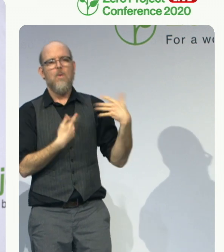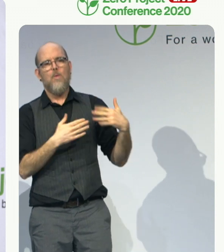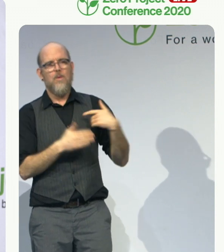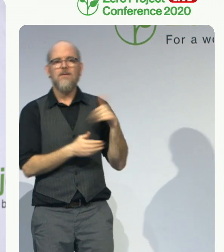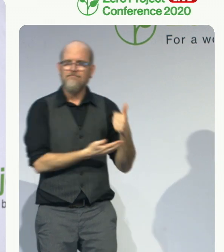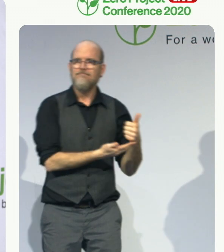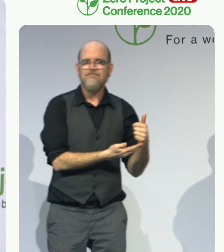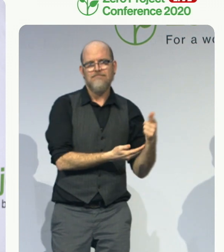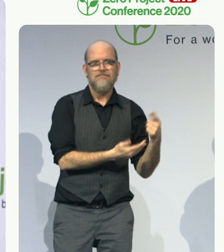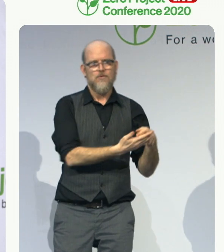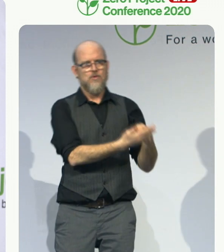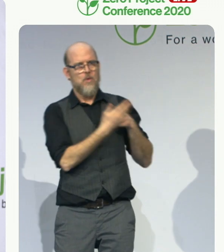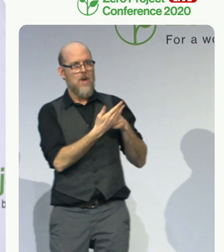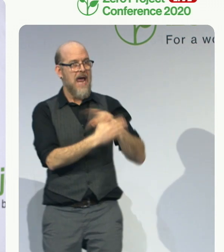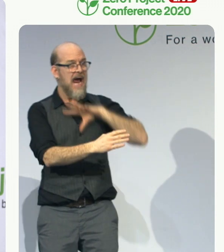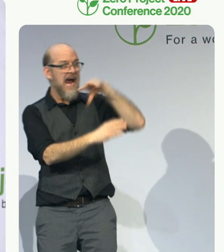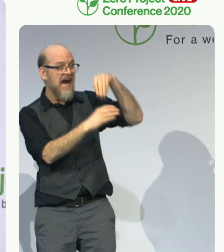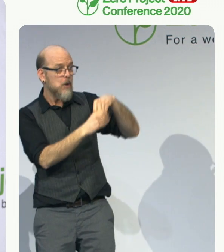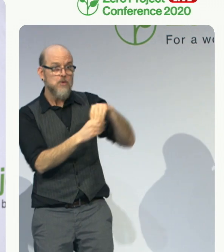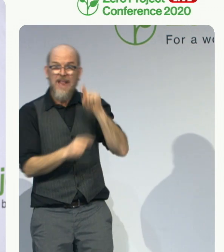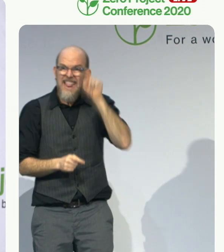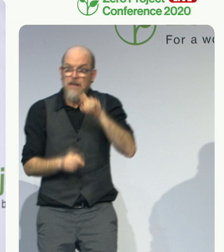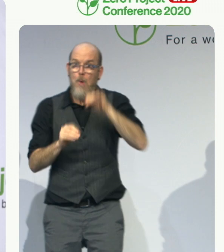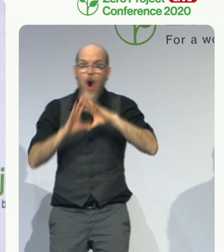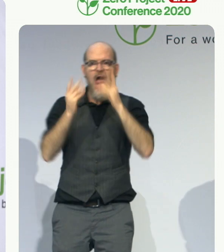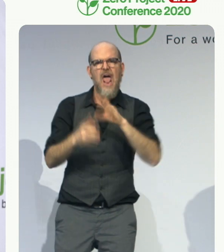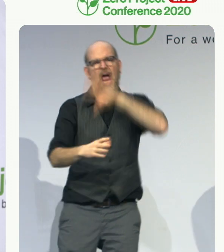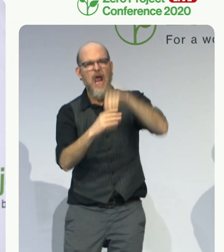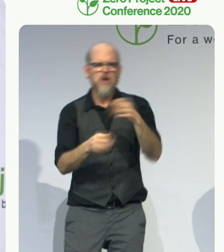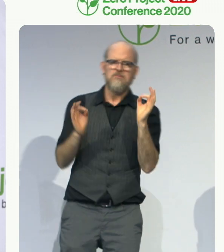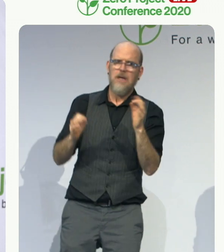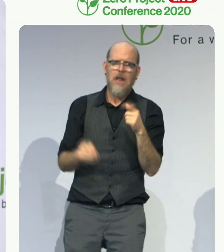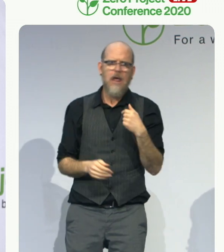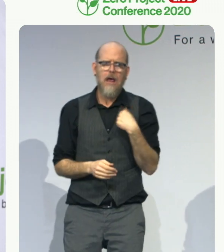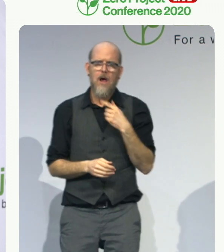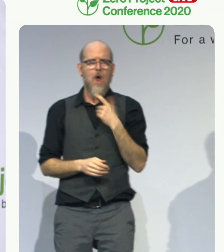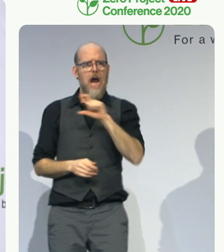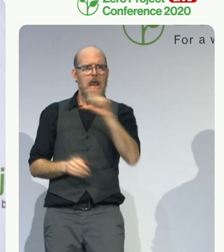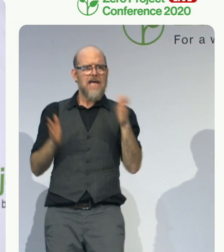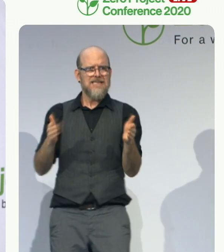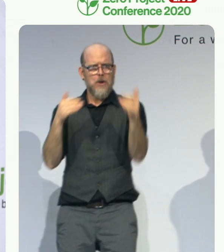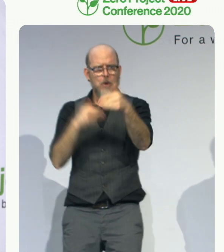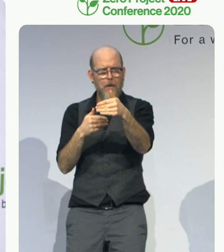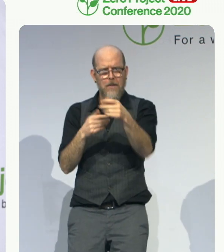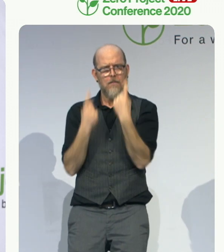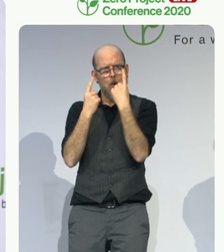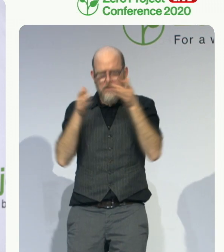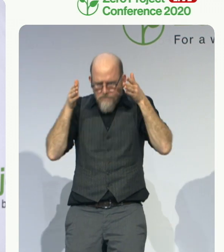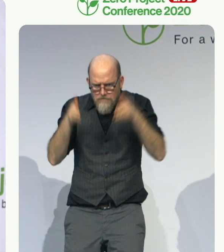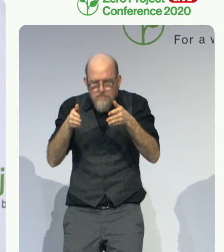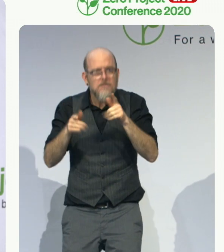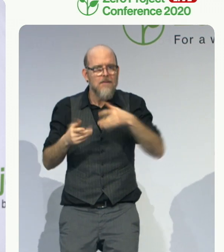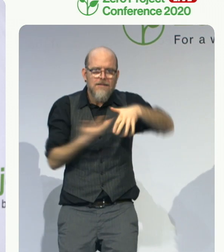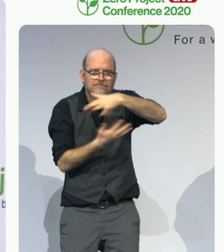become inclusive. And it is often what goes on in the classroom that is the focus. But while classrooms